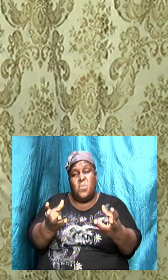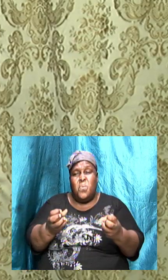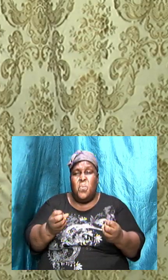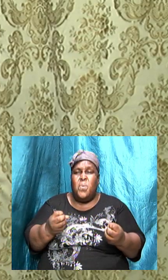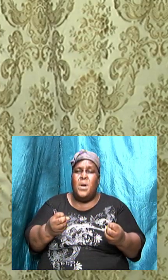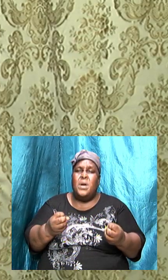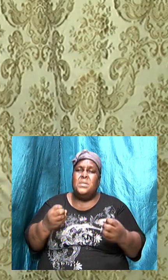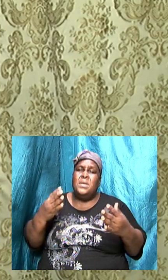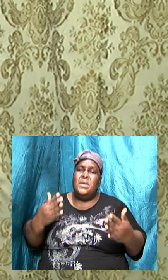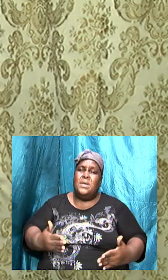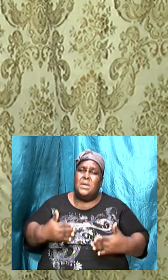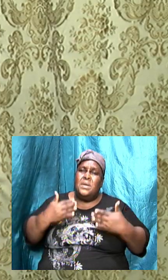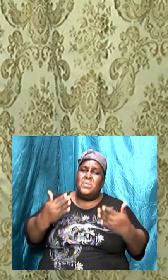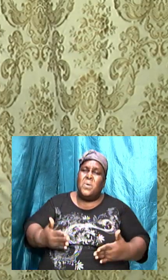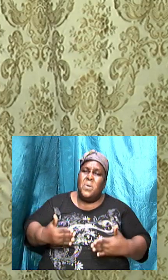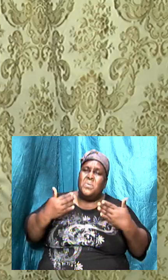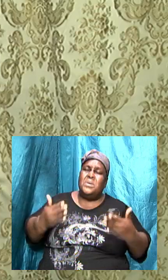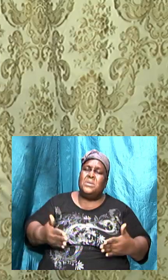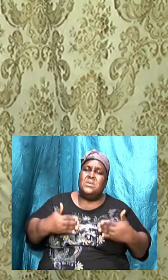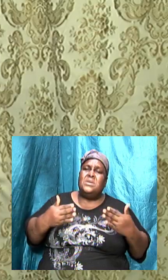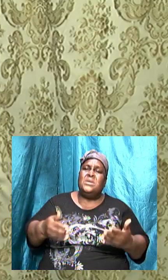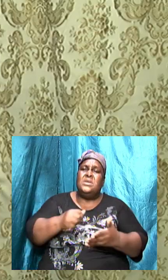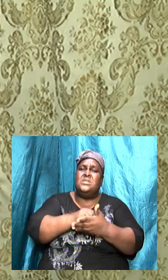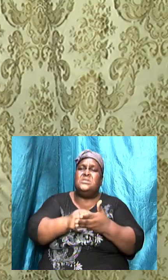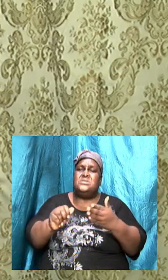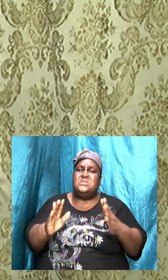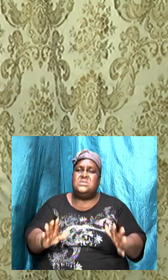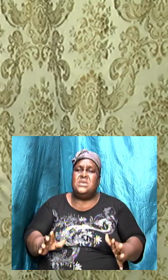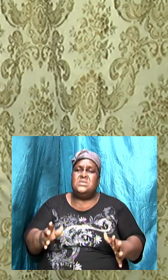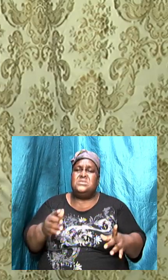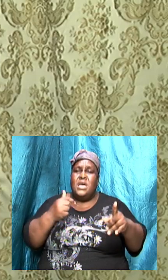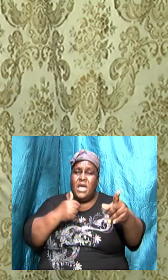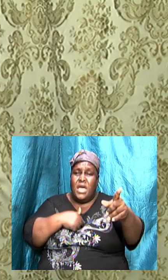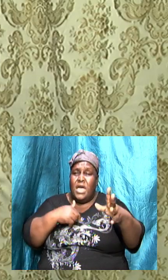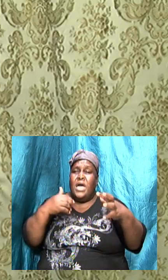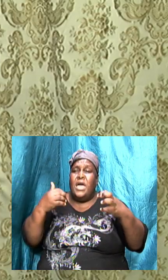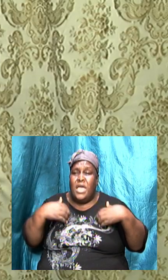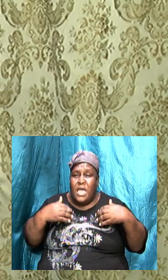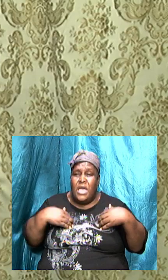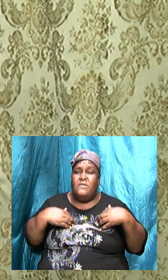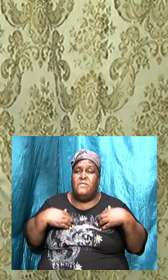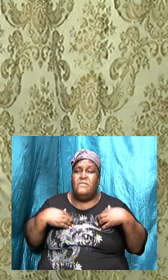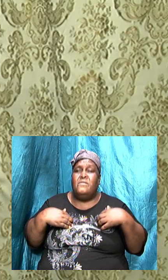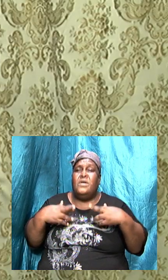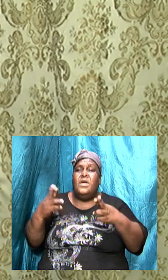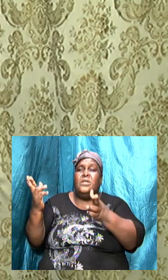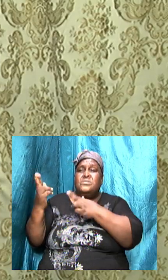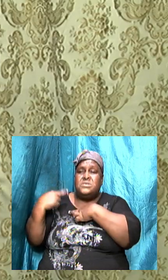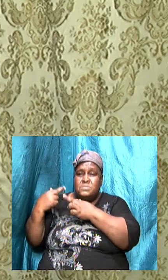saints that I have to teach and that I have responsibility for.